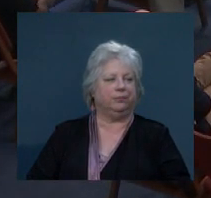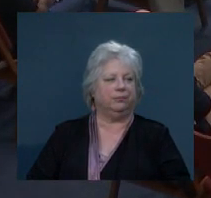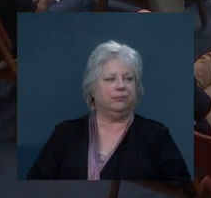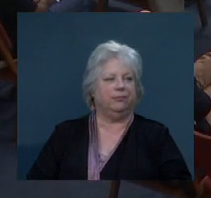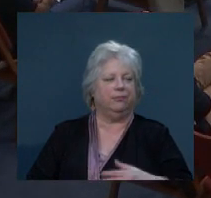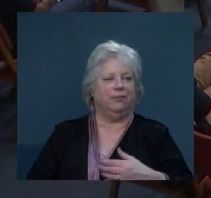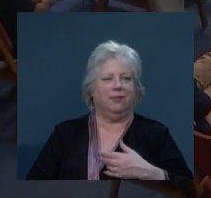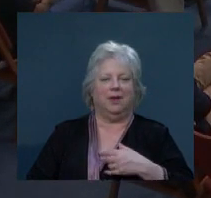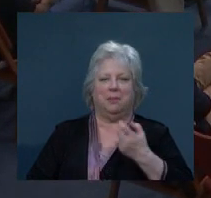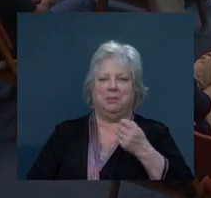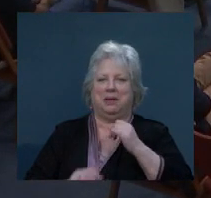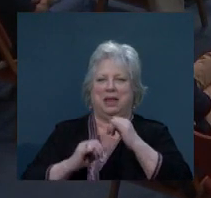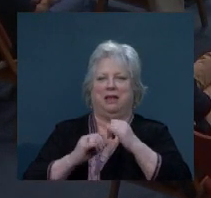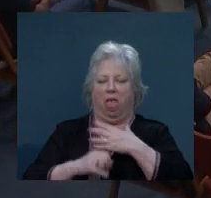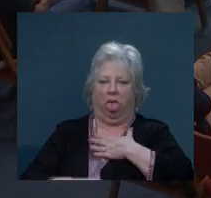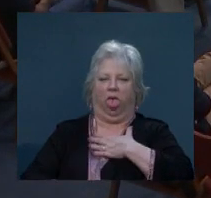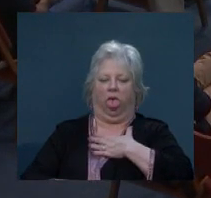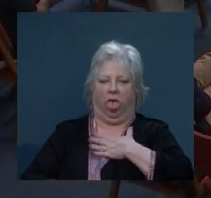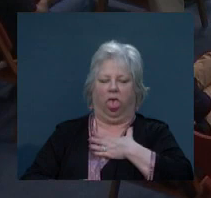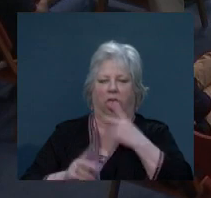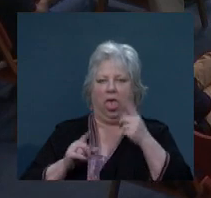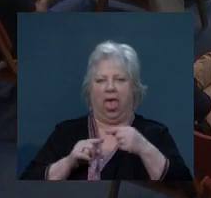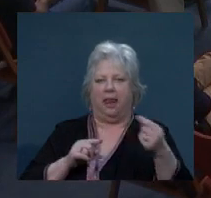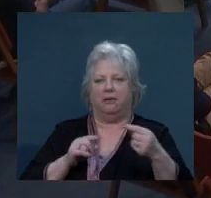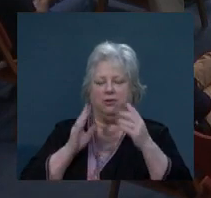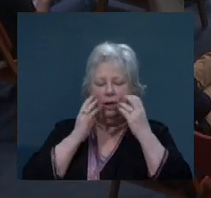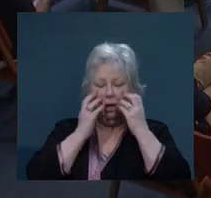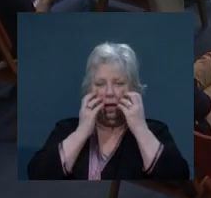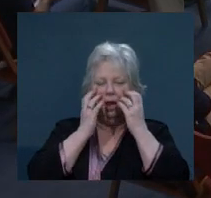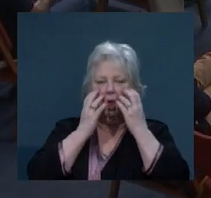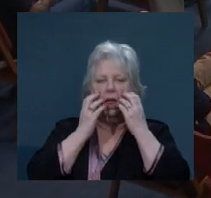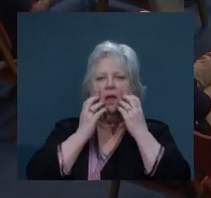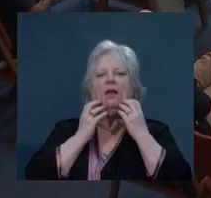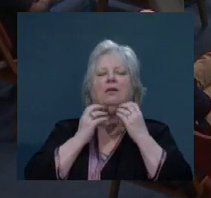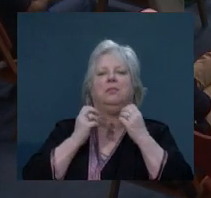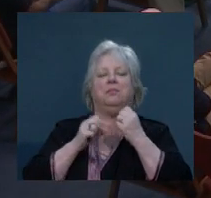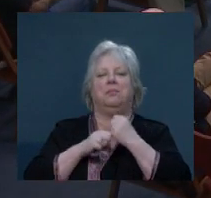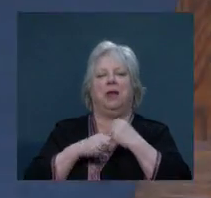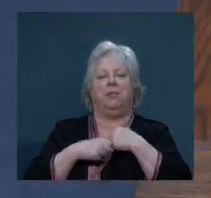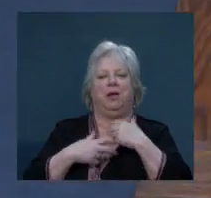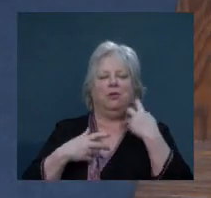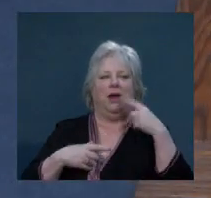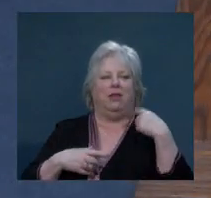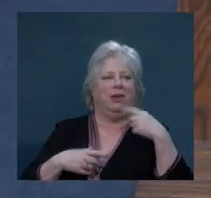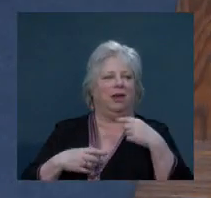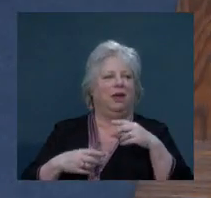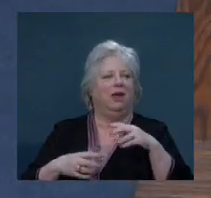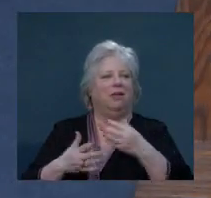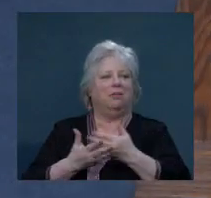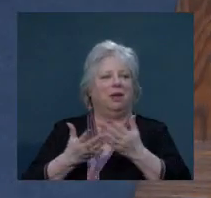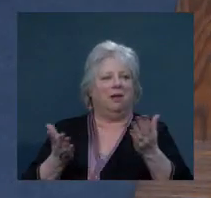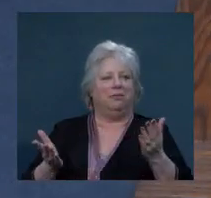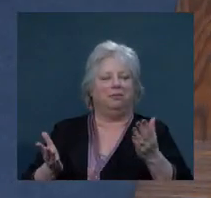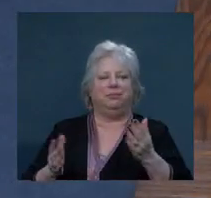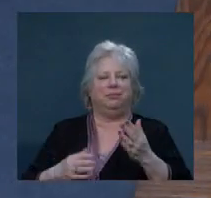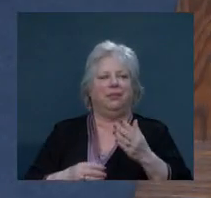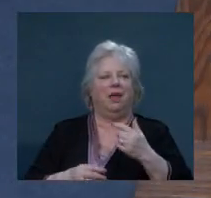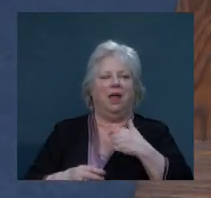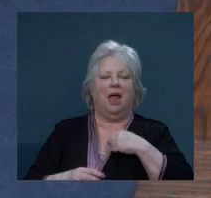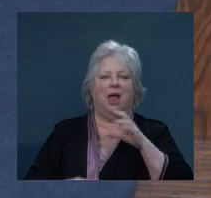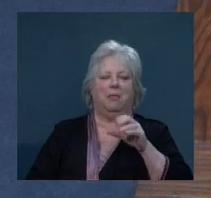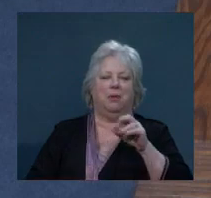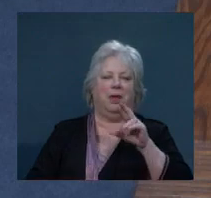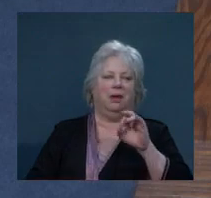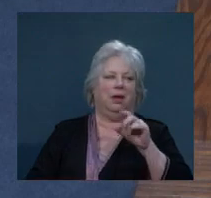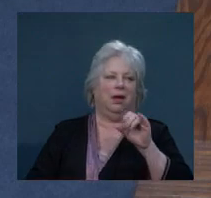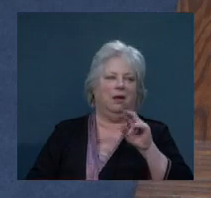I'm kind of like you are. This allergies got me going crazy too. Chair, Vice Chair, Commissioners, staff, I am